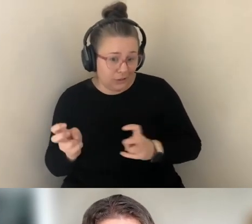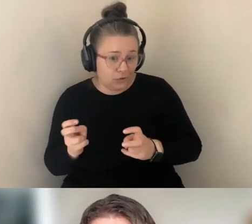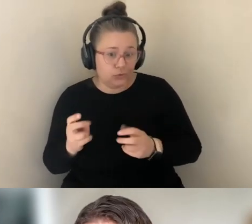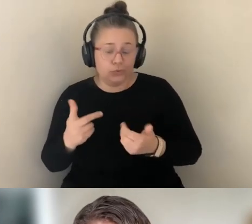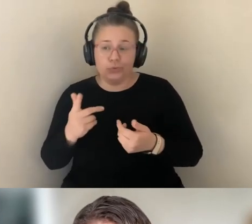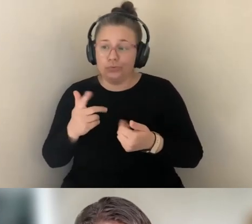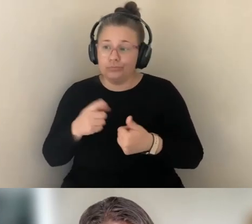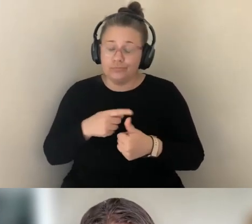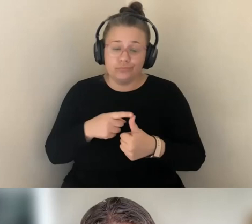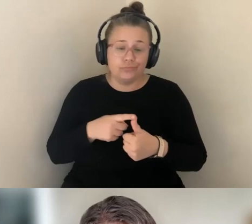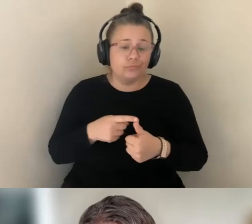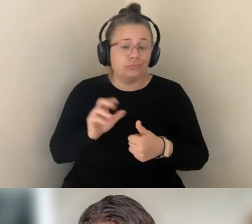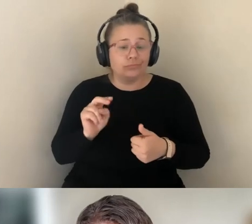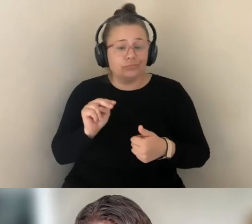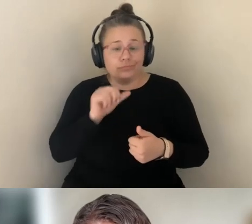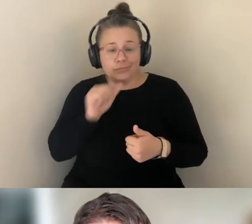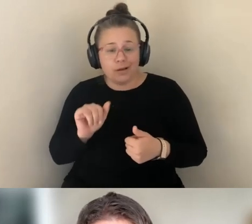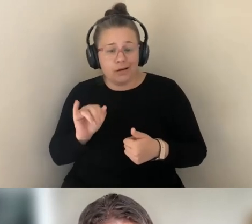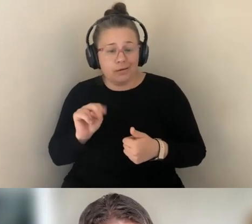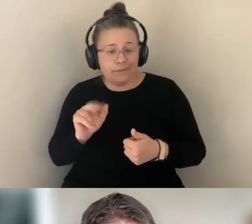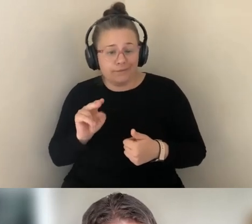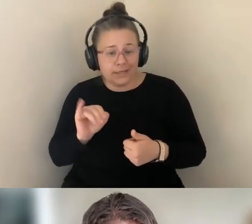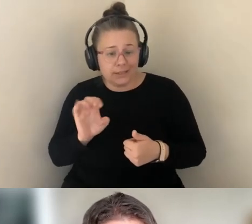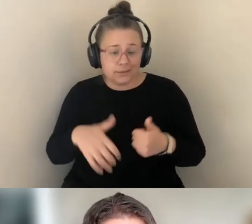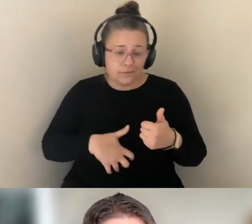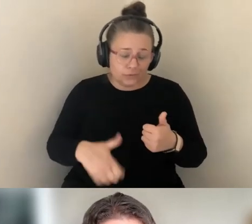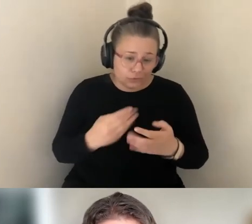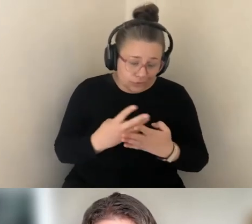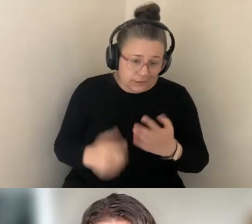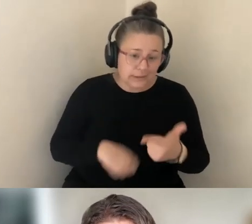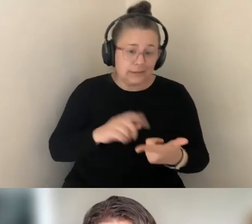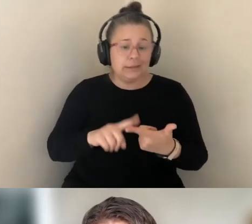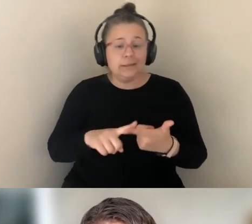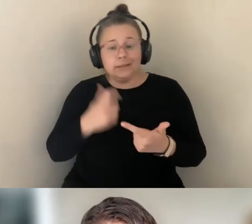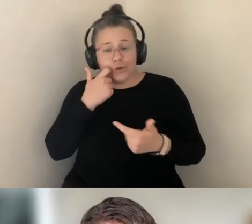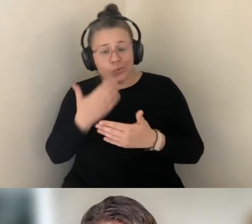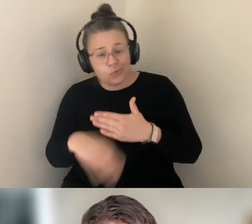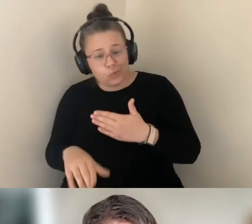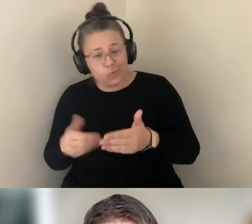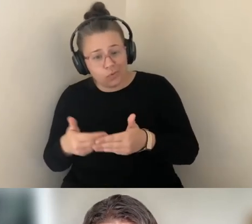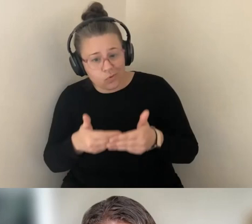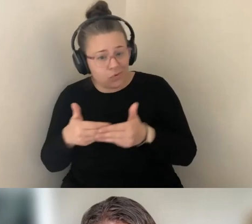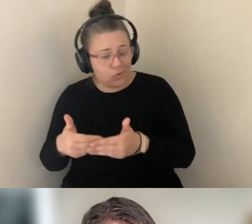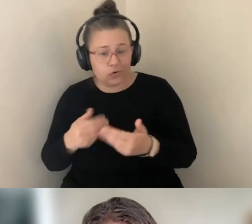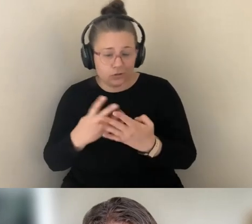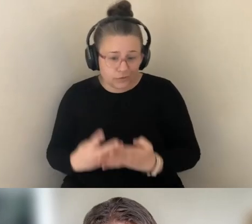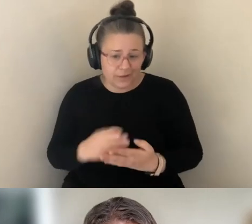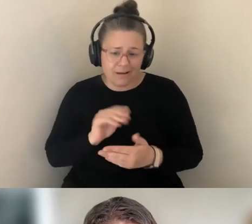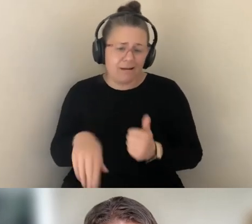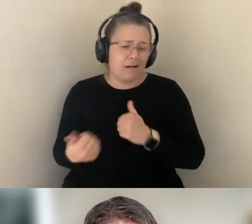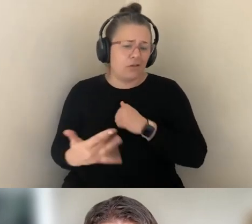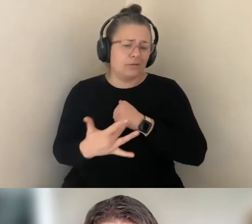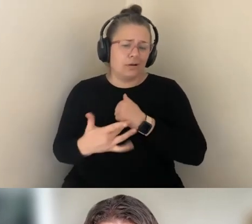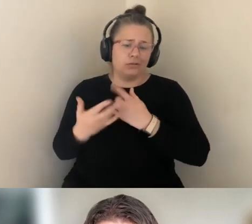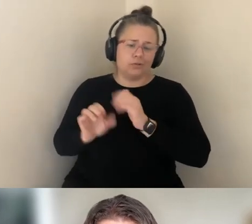screening, potential of newborn screening, and other emerging technologies, which can provide access to what people might see as life-changing